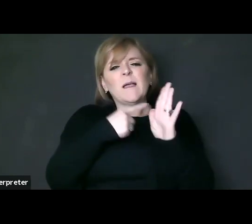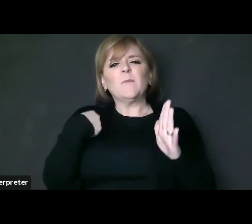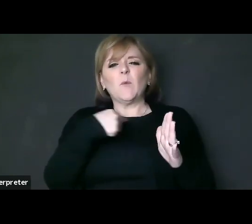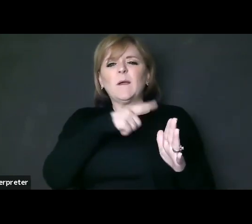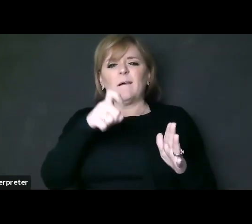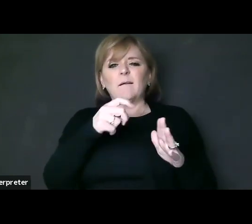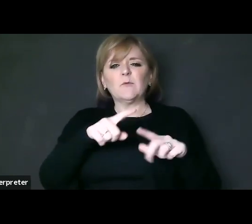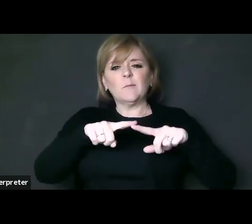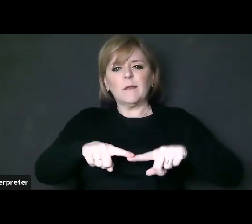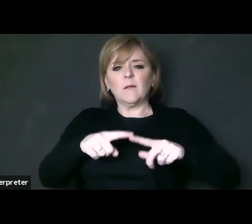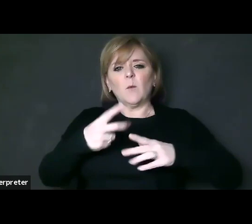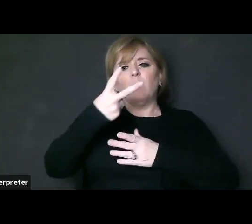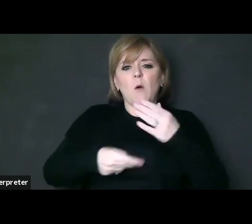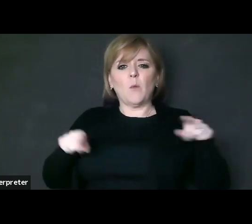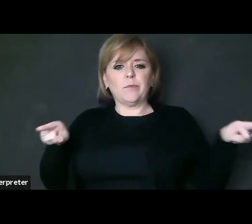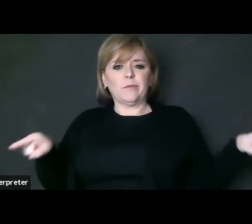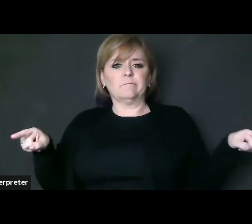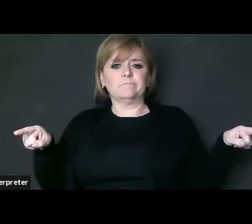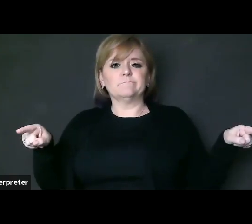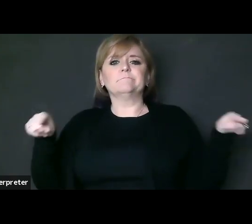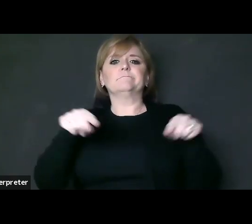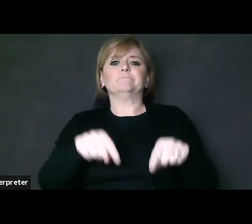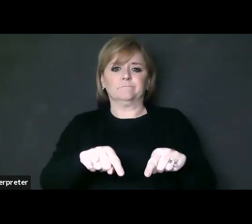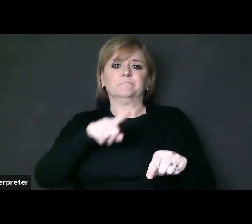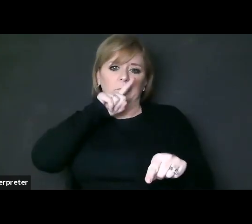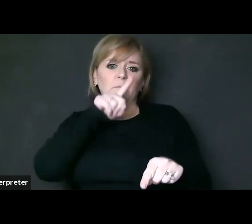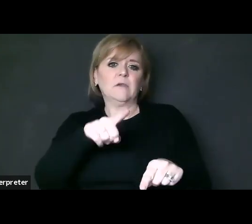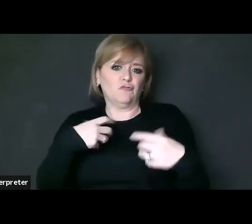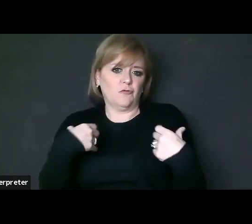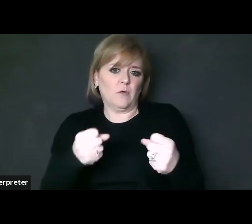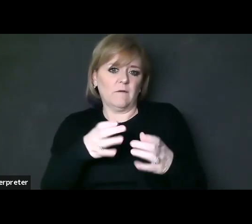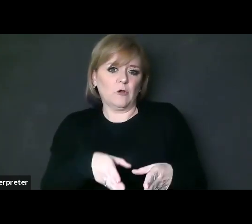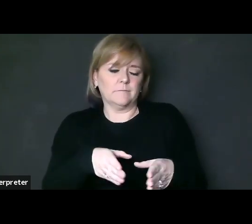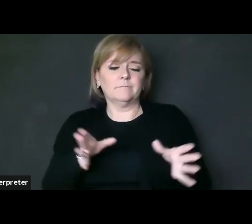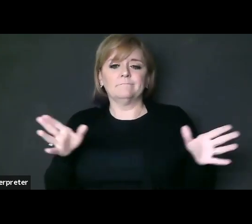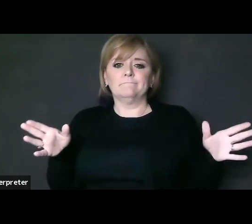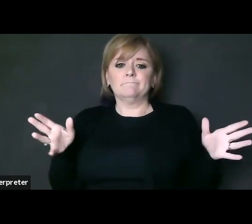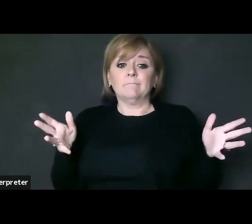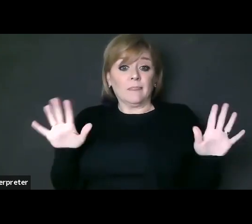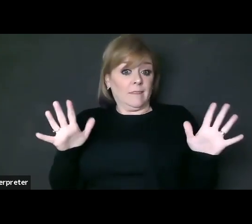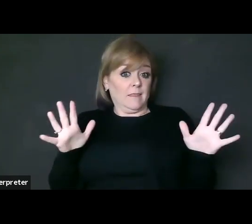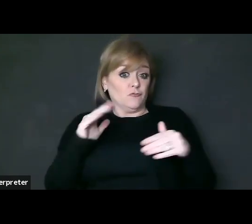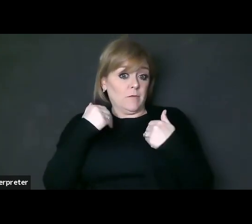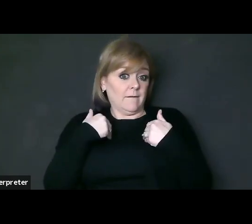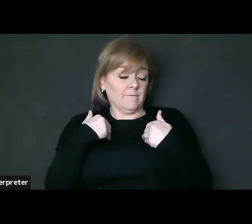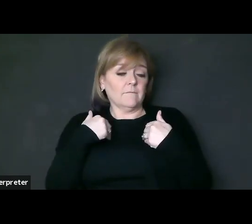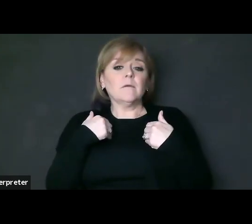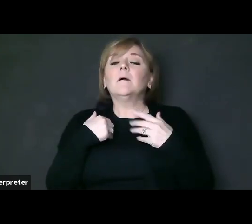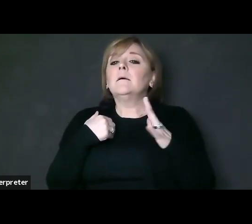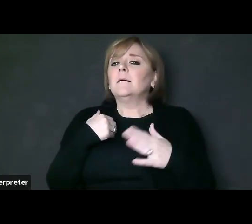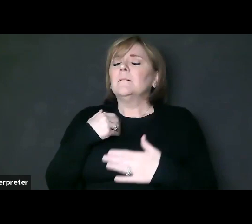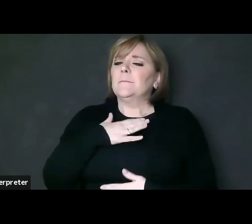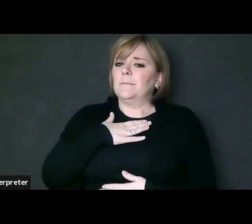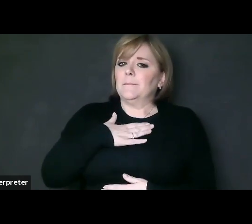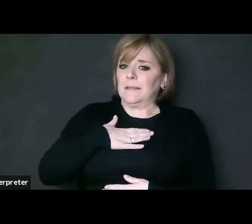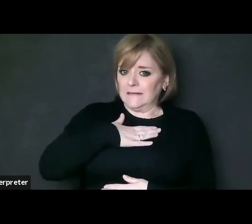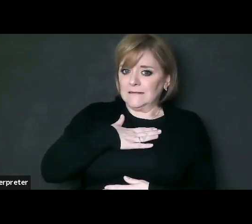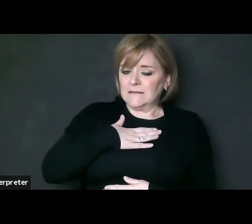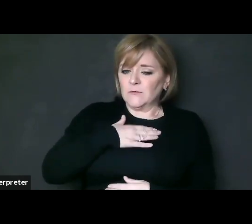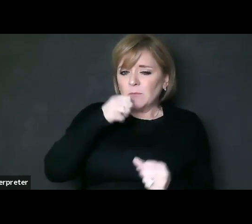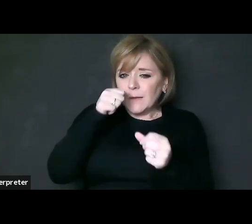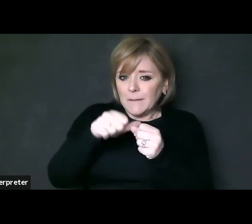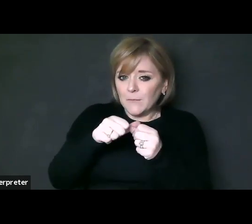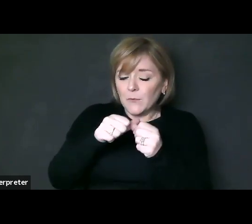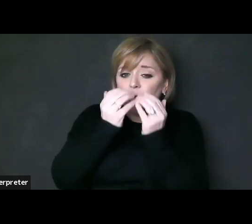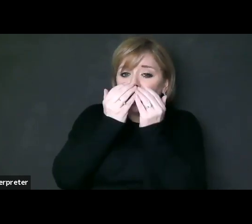sure everybody is recovered. So those are the two types of tests. That's all that I have today. And please make sure you wear your